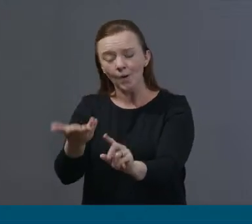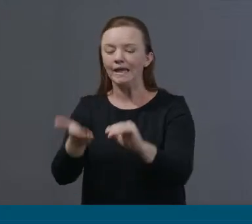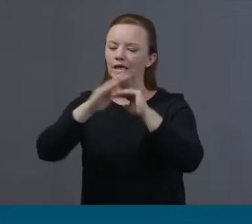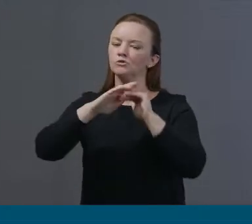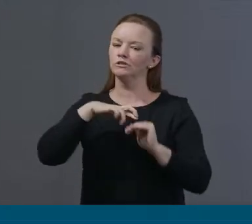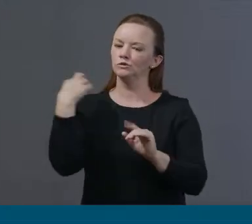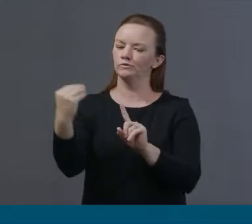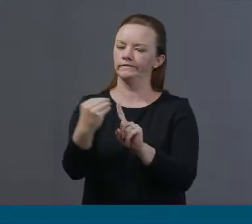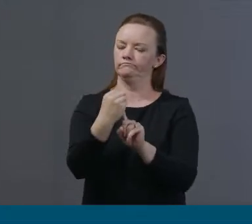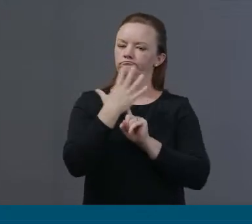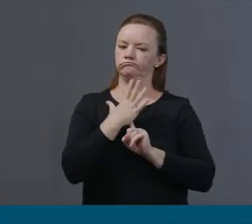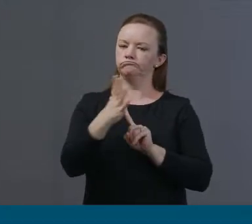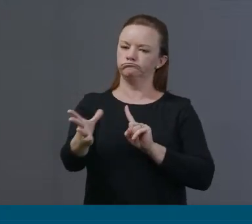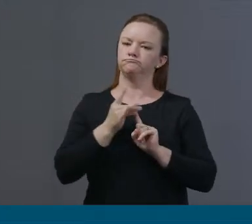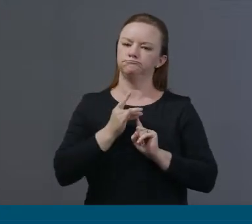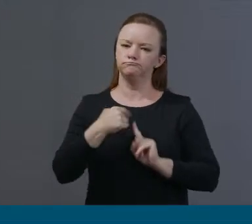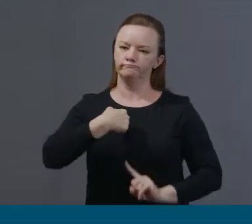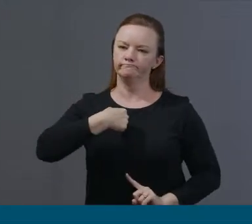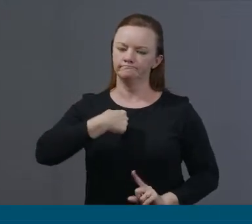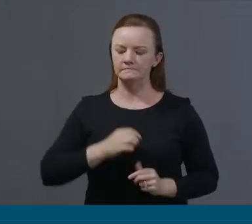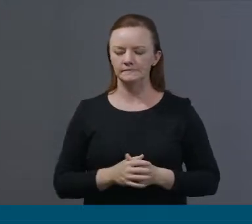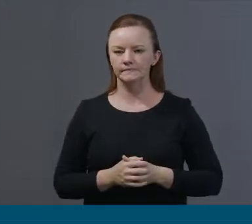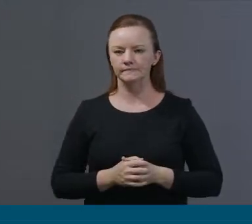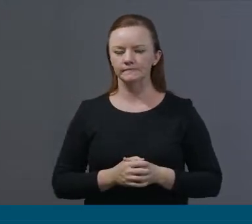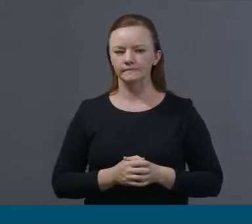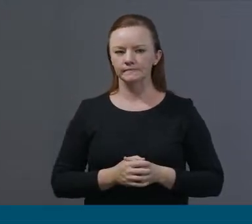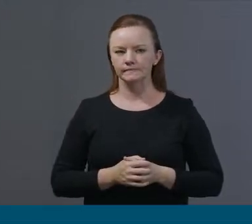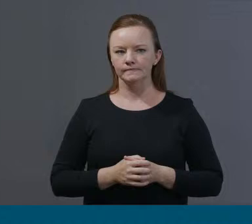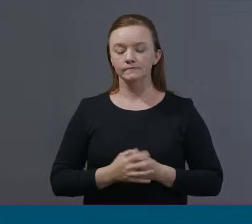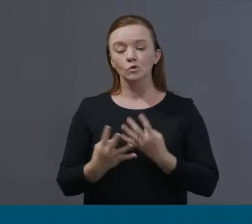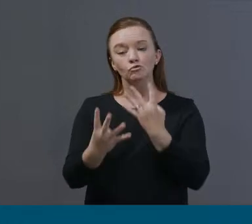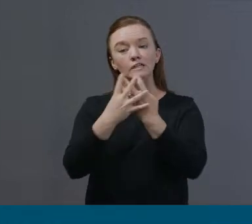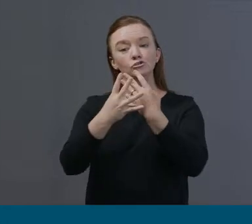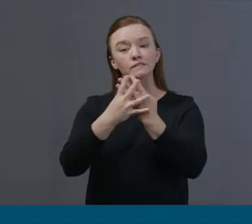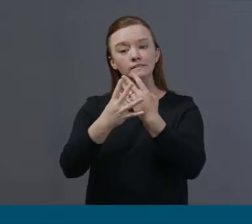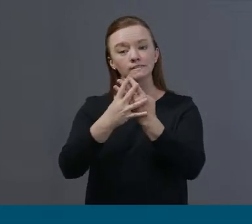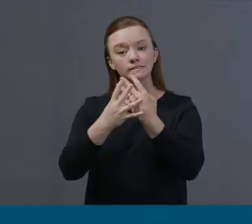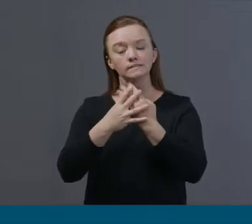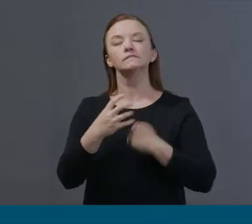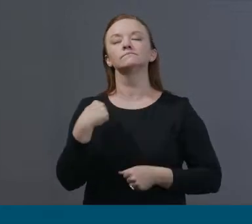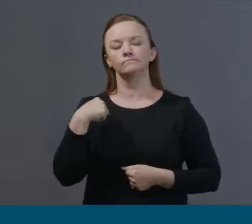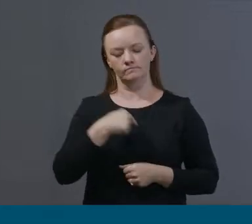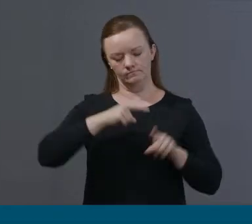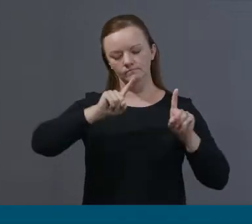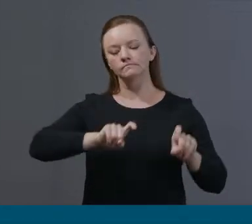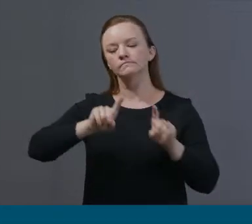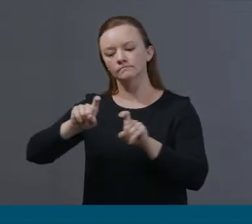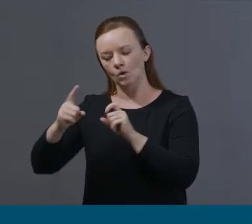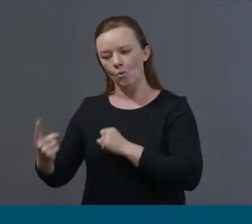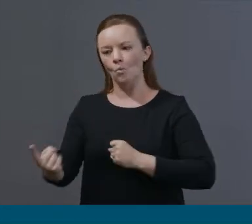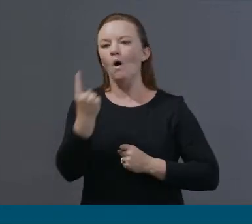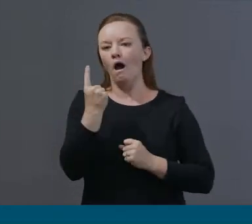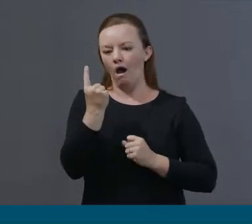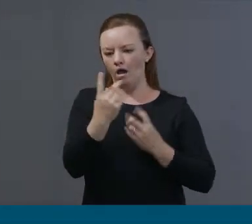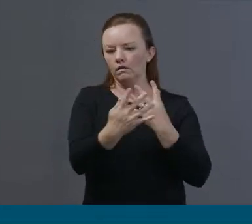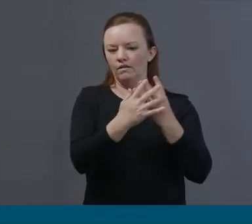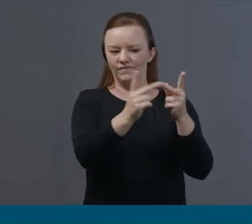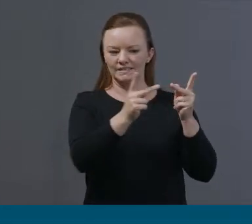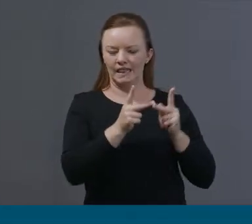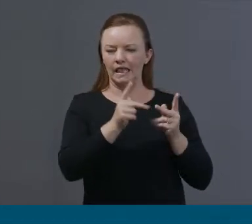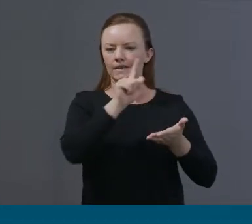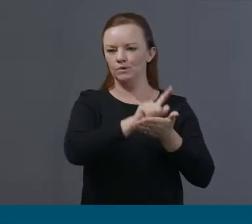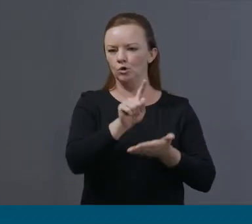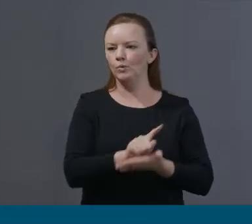As an update on the corrections, we are testing 1 facility per week. So because they are a